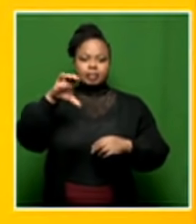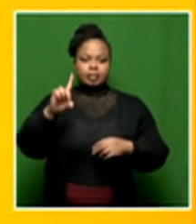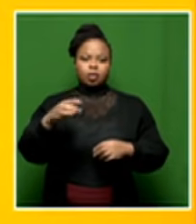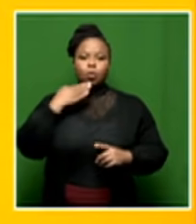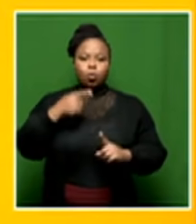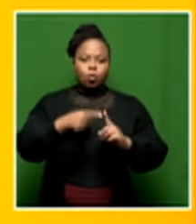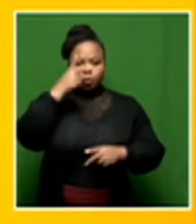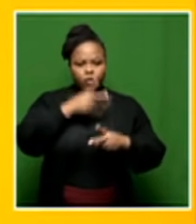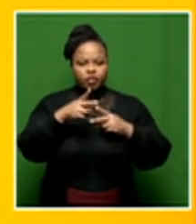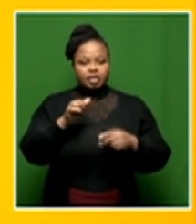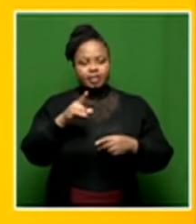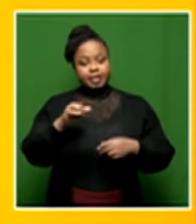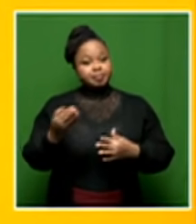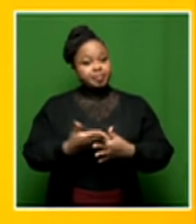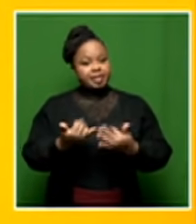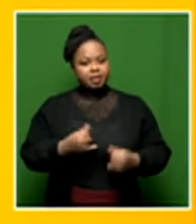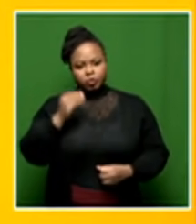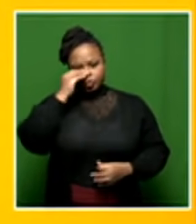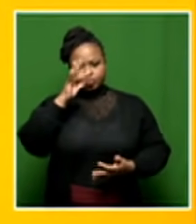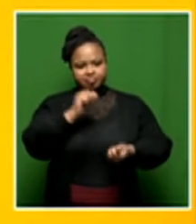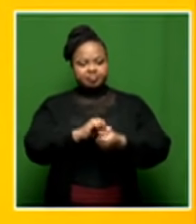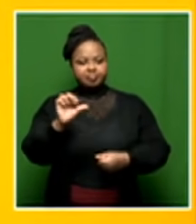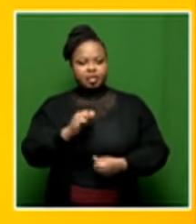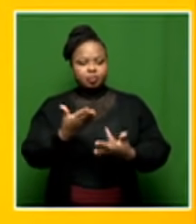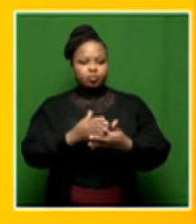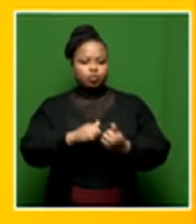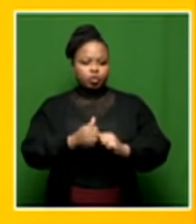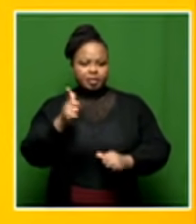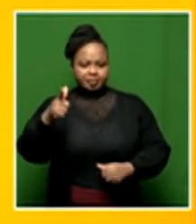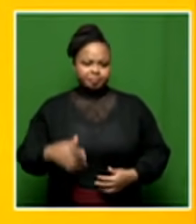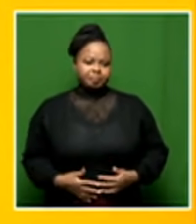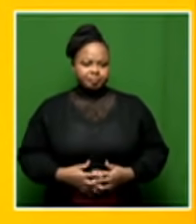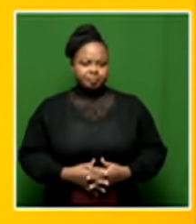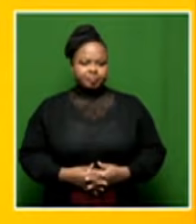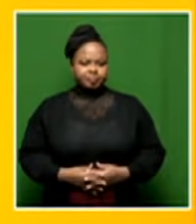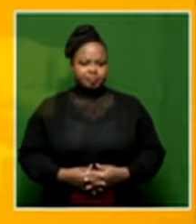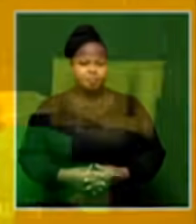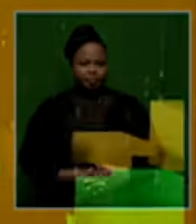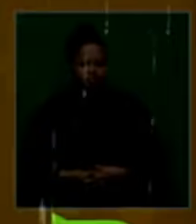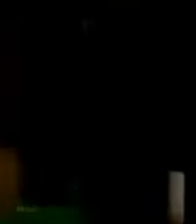Communicable Diseases. Quick break. We'll have your headlines after this and some sports news with Valen. Stay tuned.